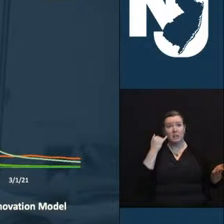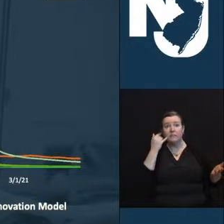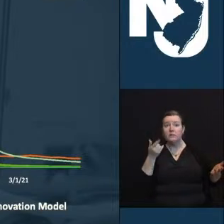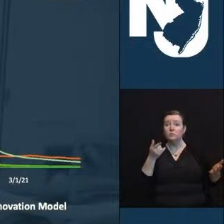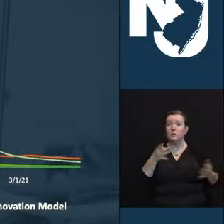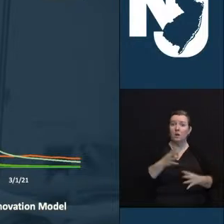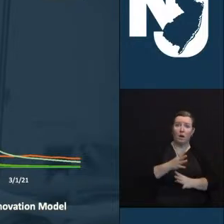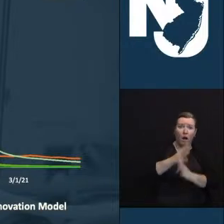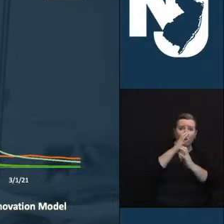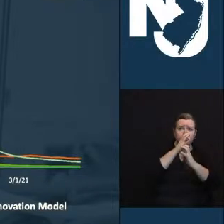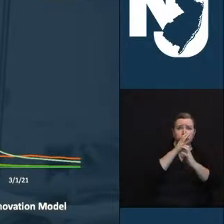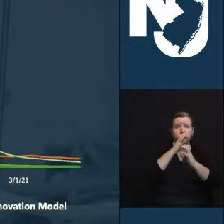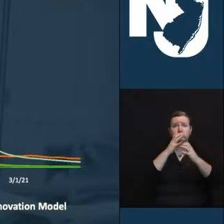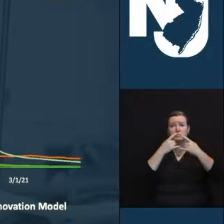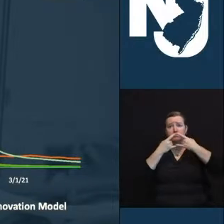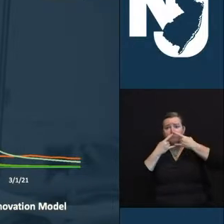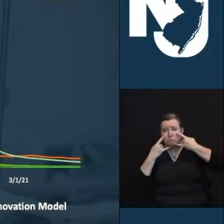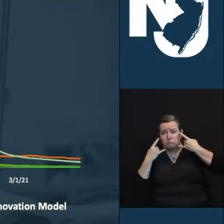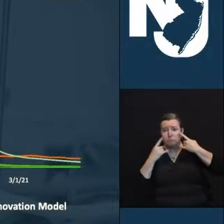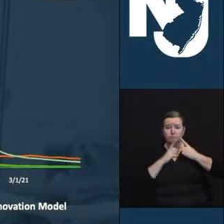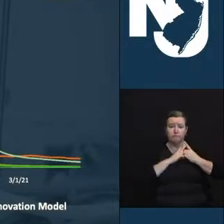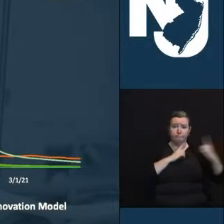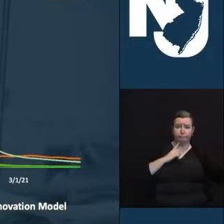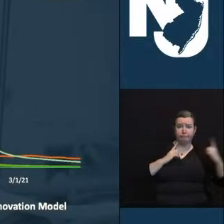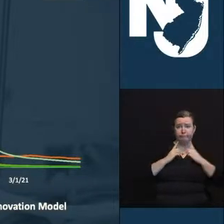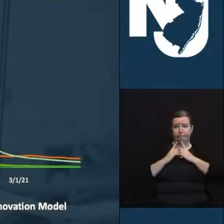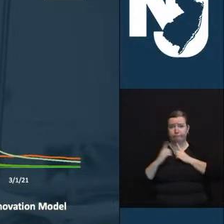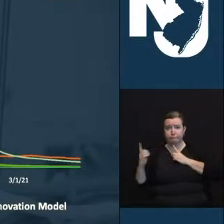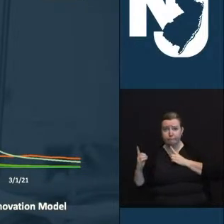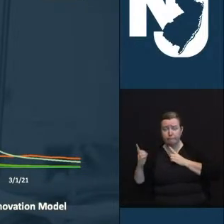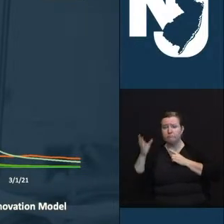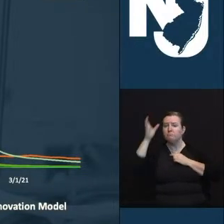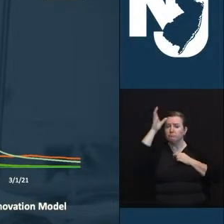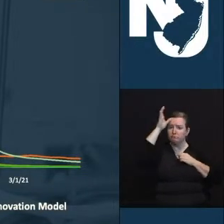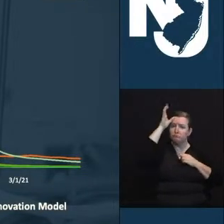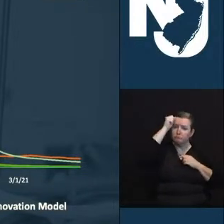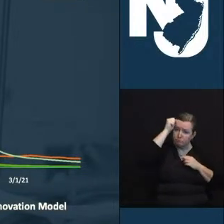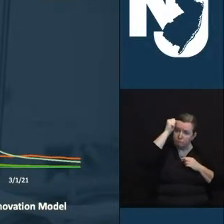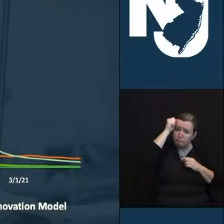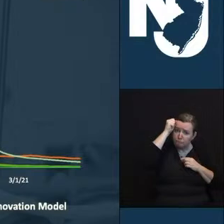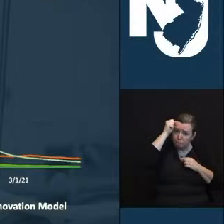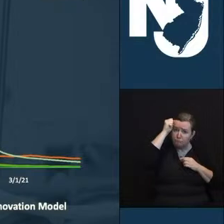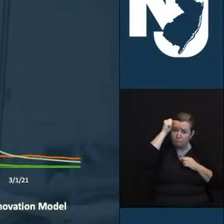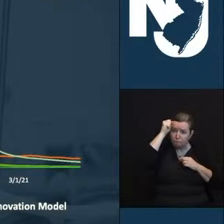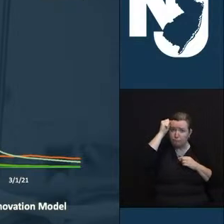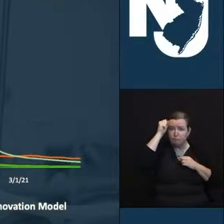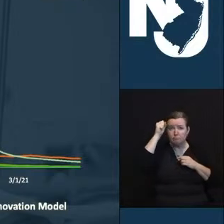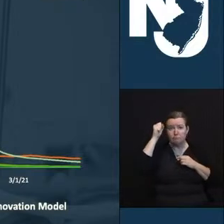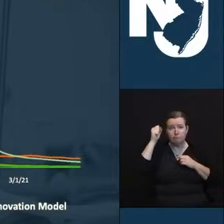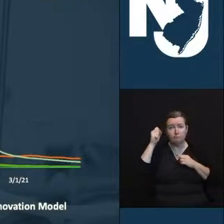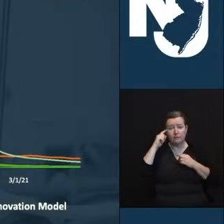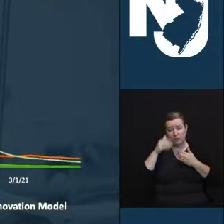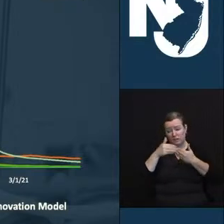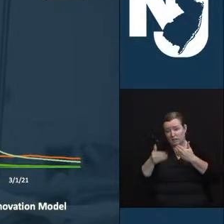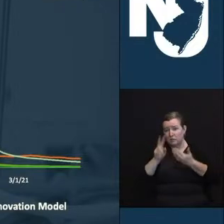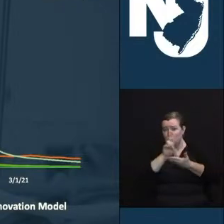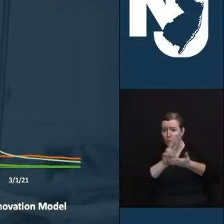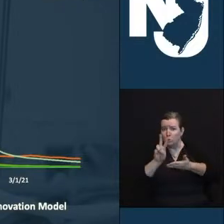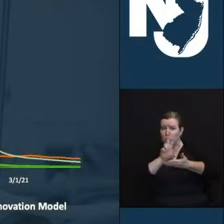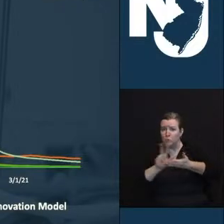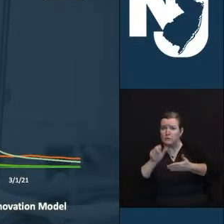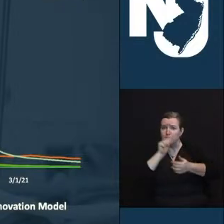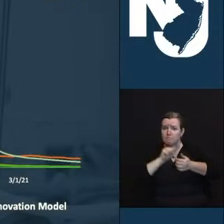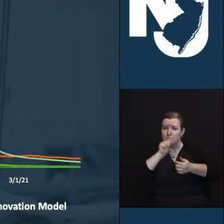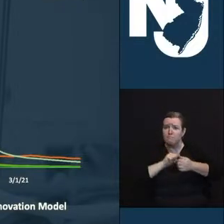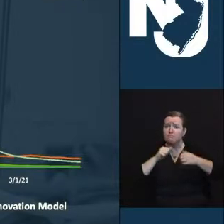been doing, and we all use a little more common sense throughout the next several weeks. And under this scenario, we would not need